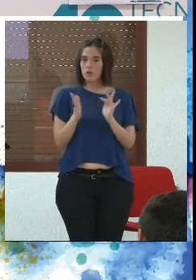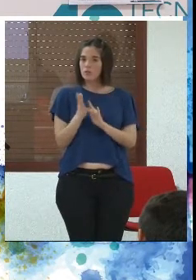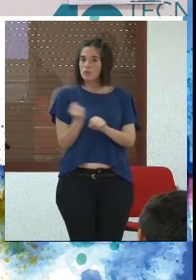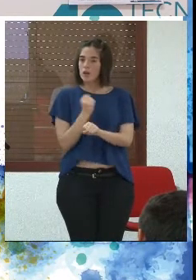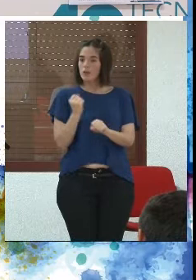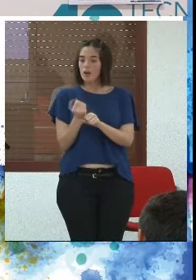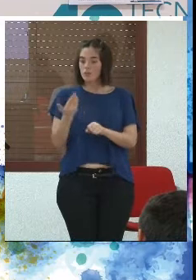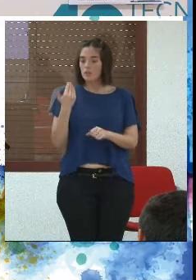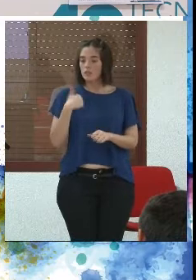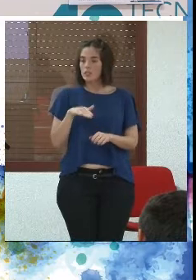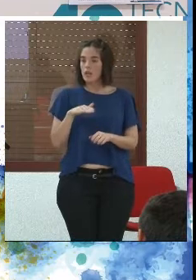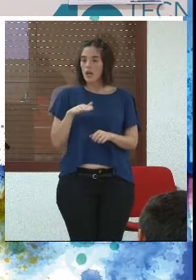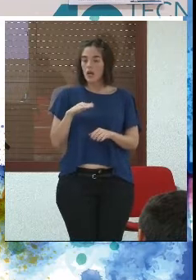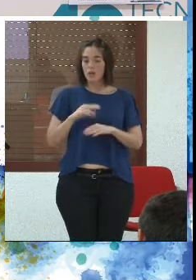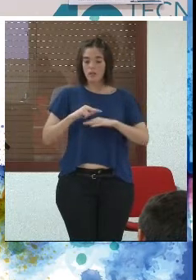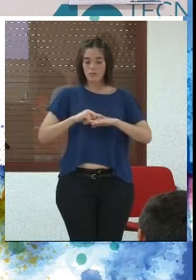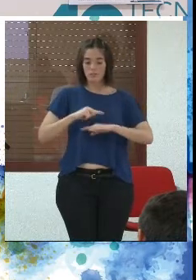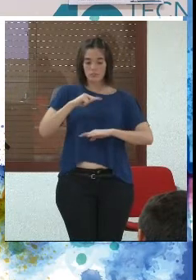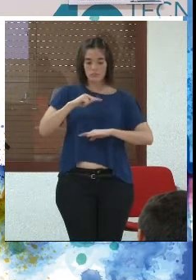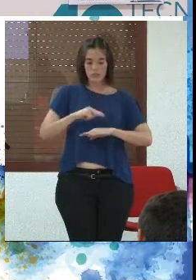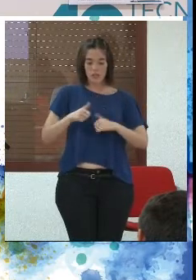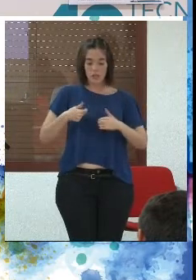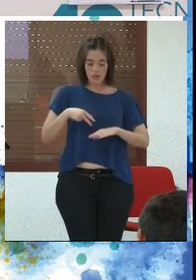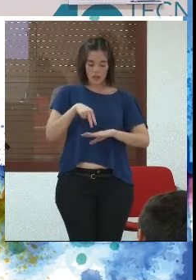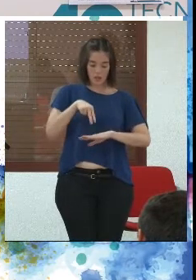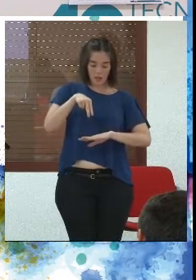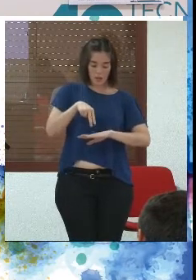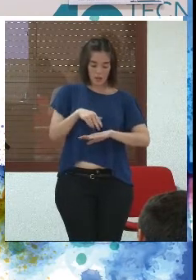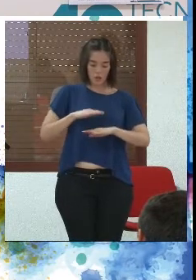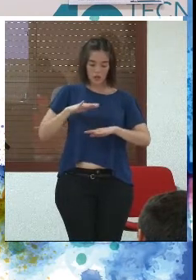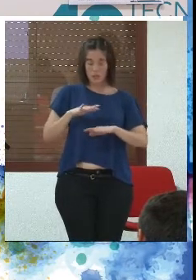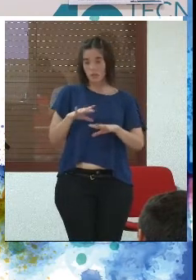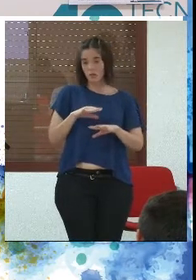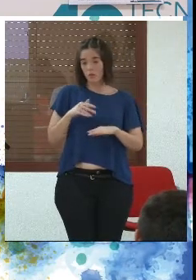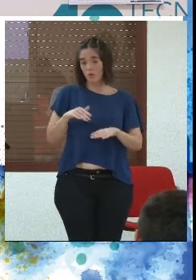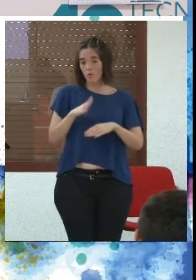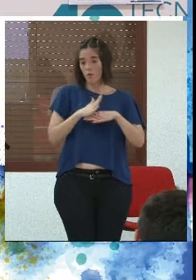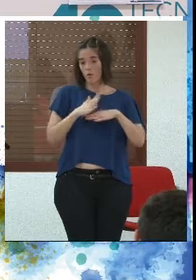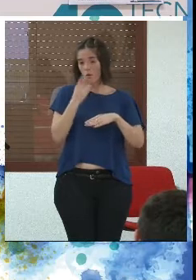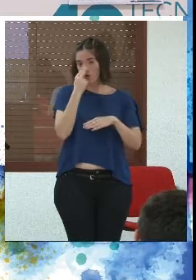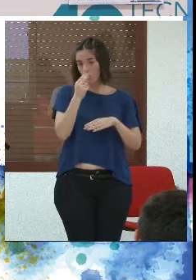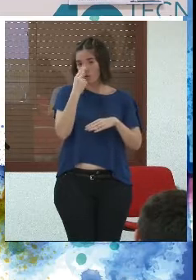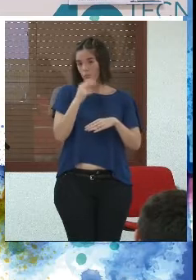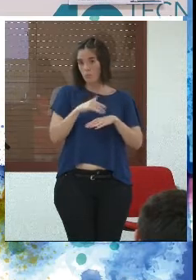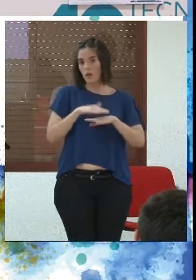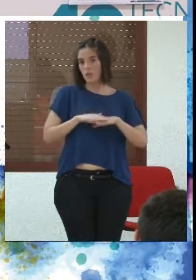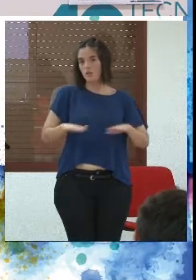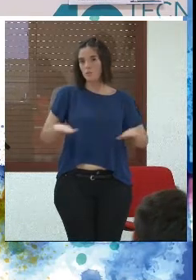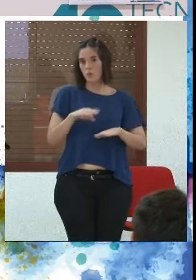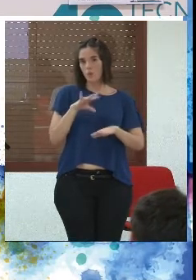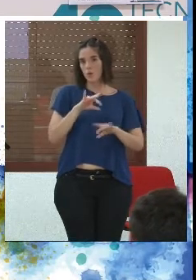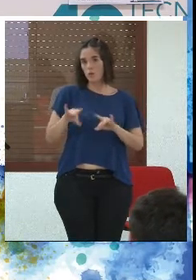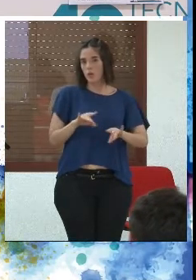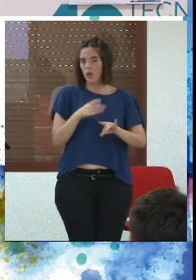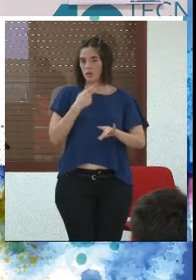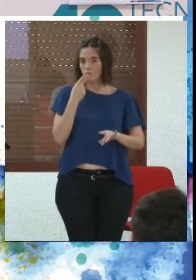Jesús Hospital, and with this system the child is totally on the air so that his